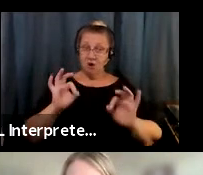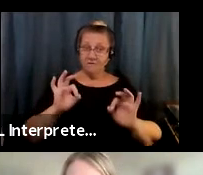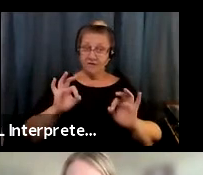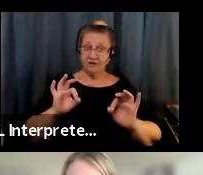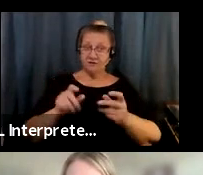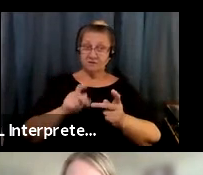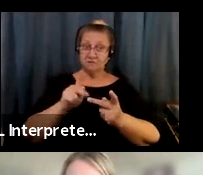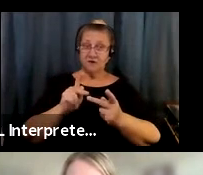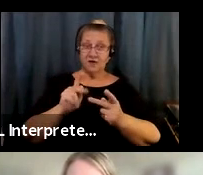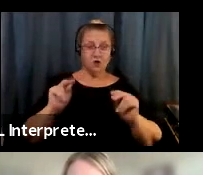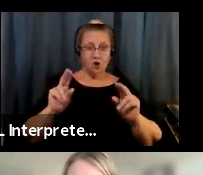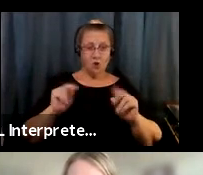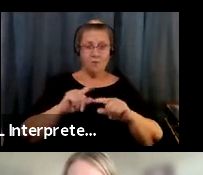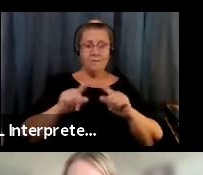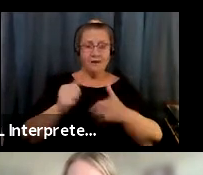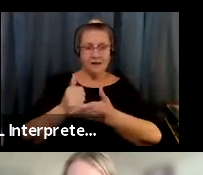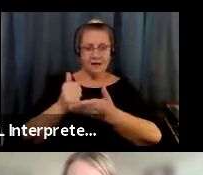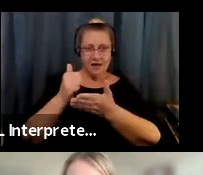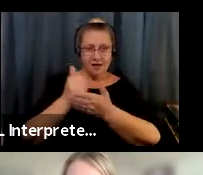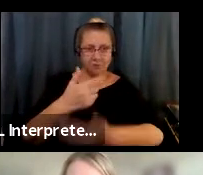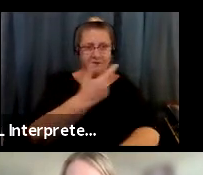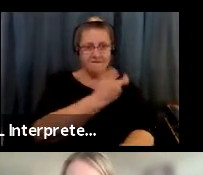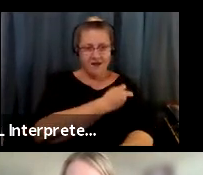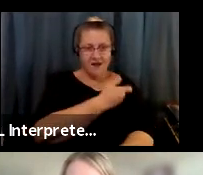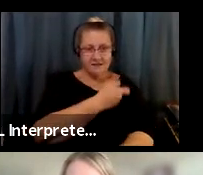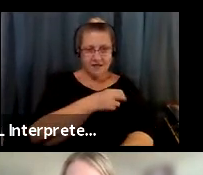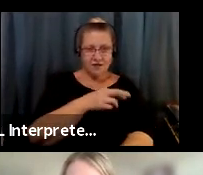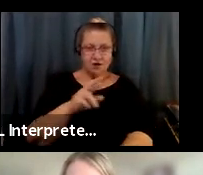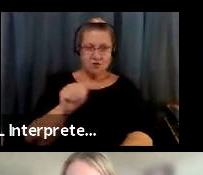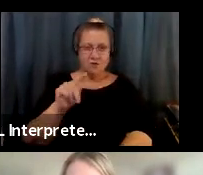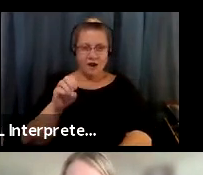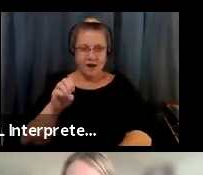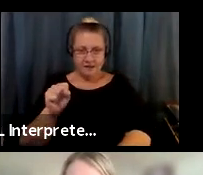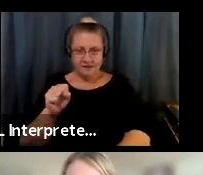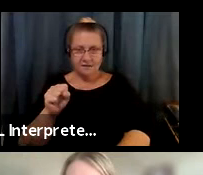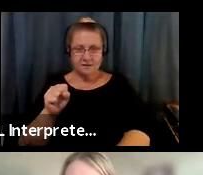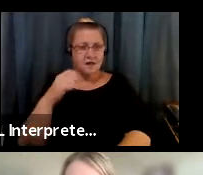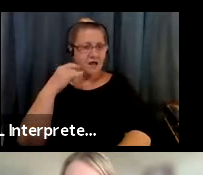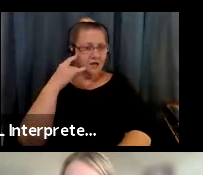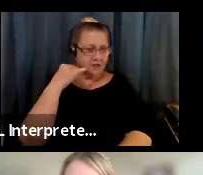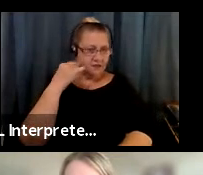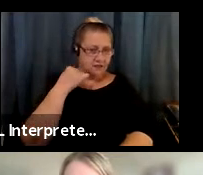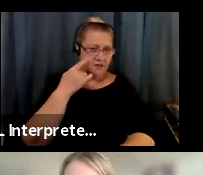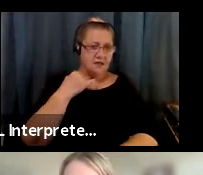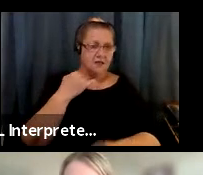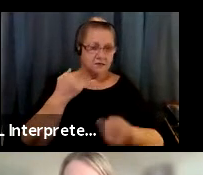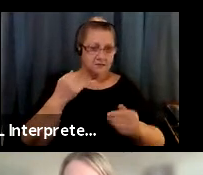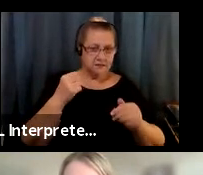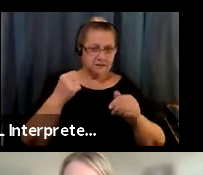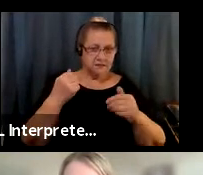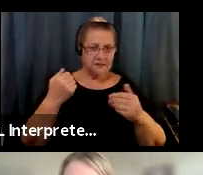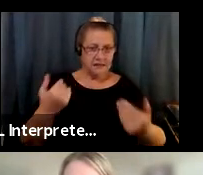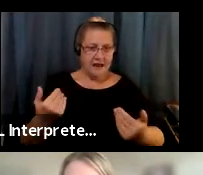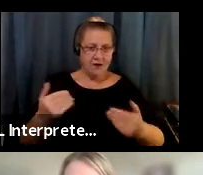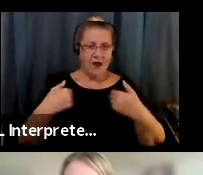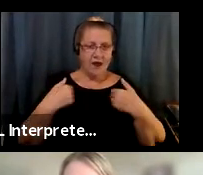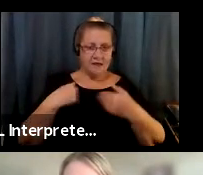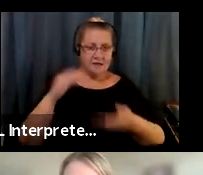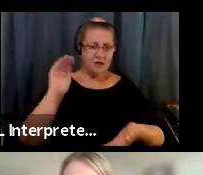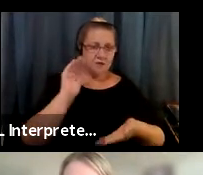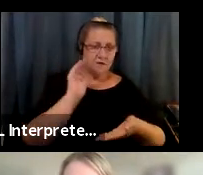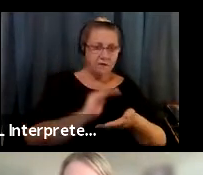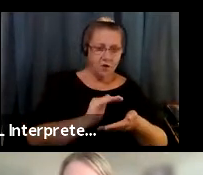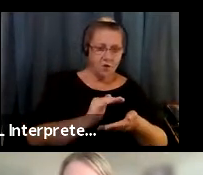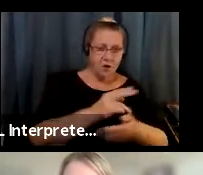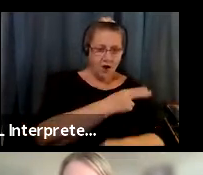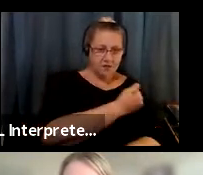the vaccination rates we have and the optimistic story. California, you can tell we have low hospitalization rates now. We have low case rates now. And